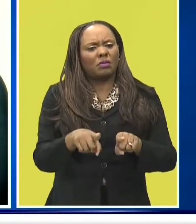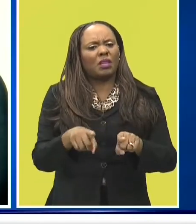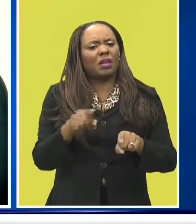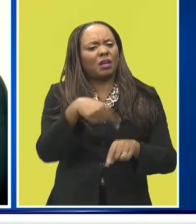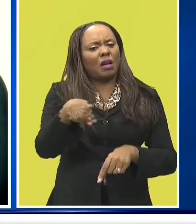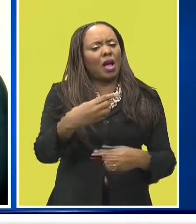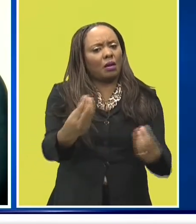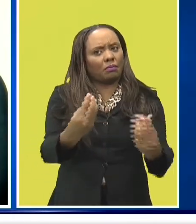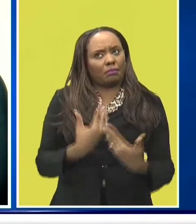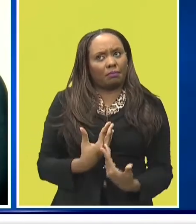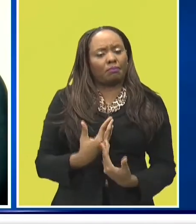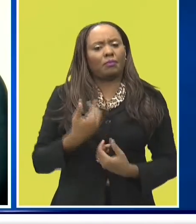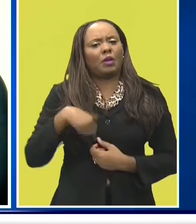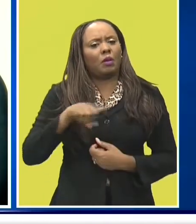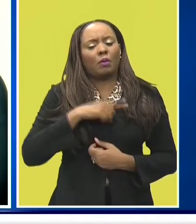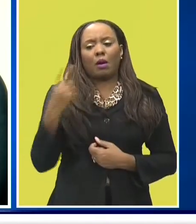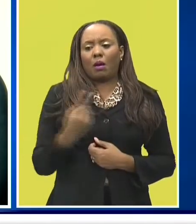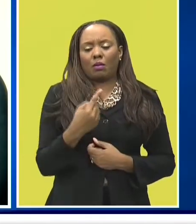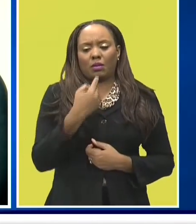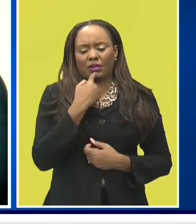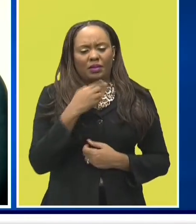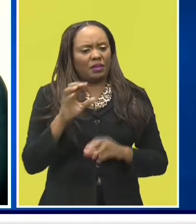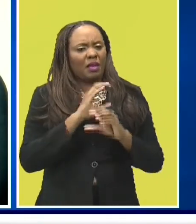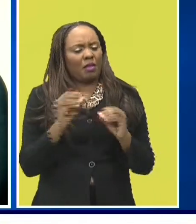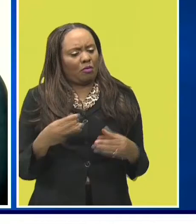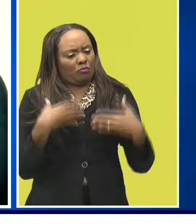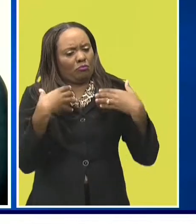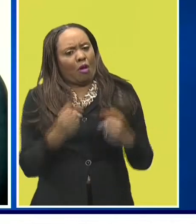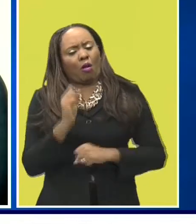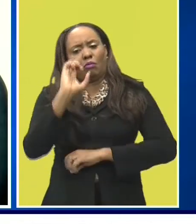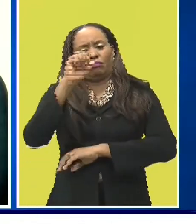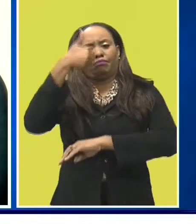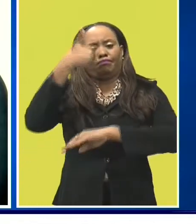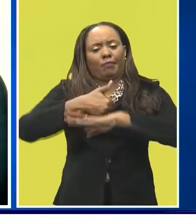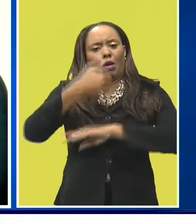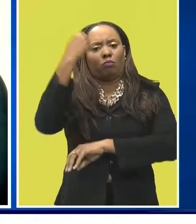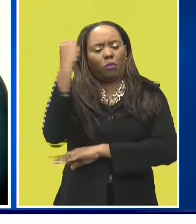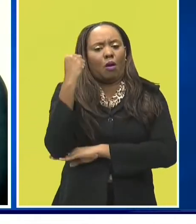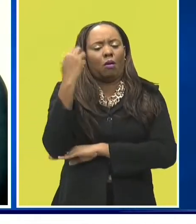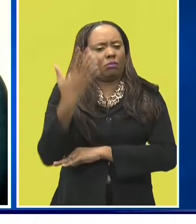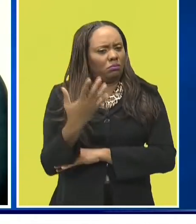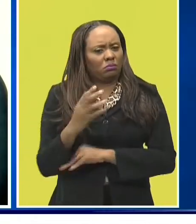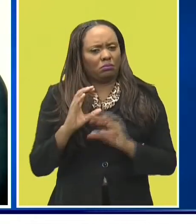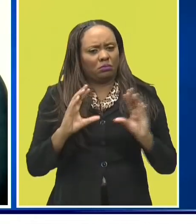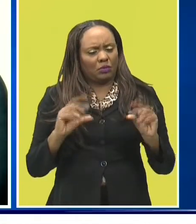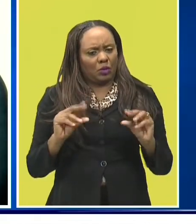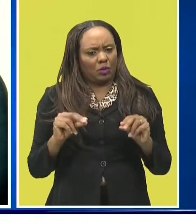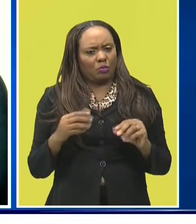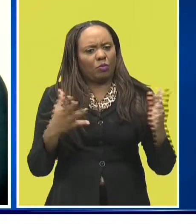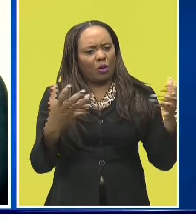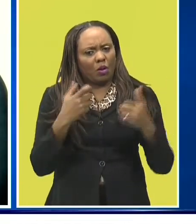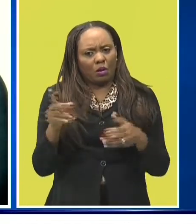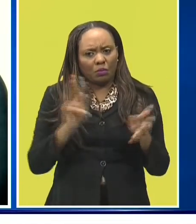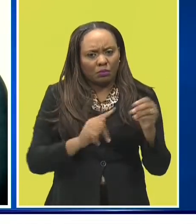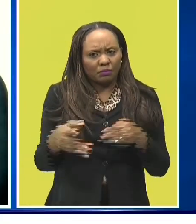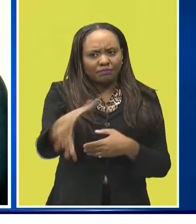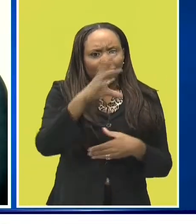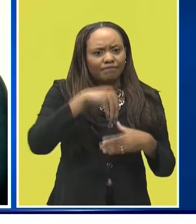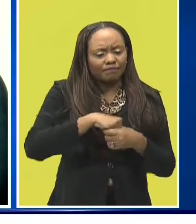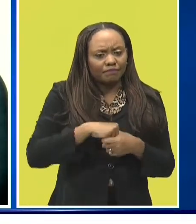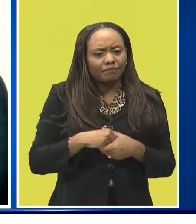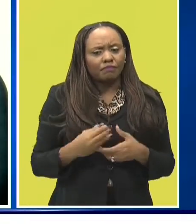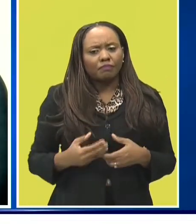because we've always been saying that nothing is written in stone. We have a basic structure as to how the People's Assemblies will